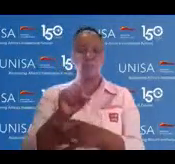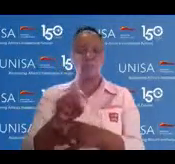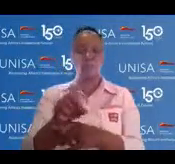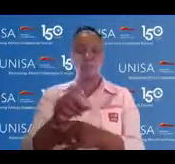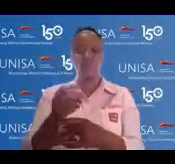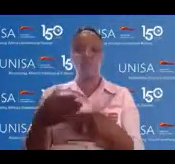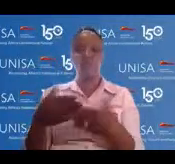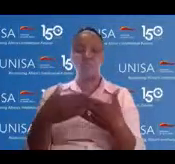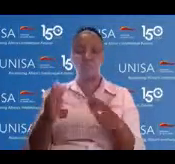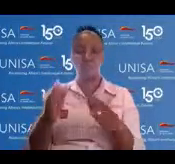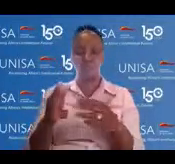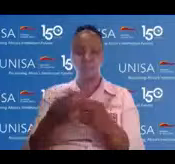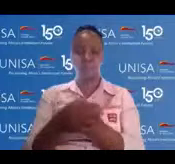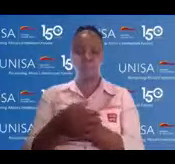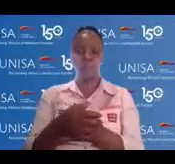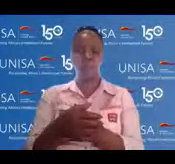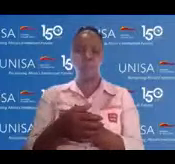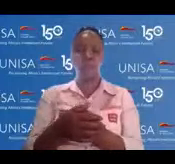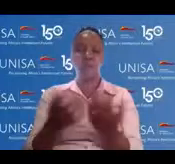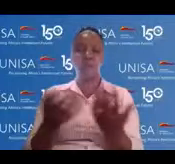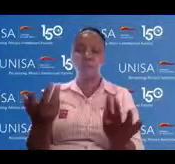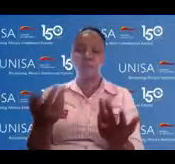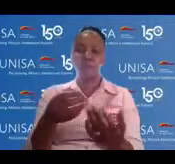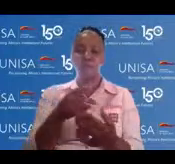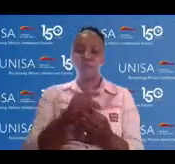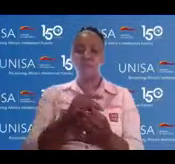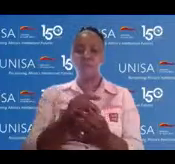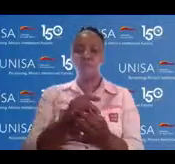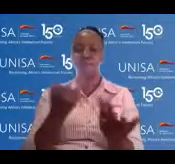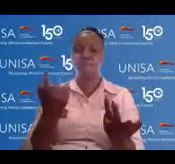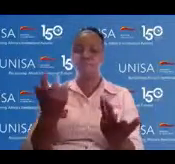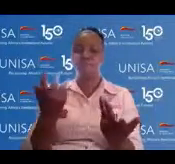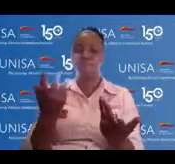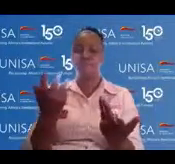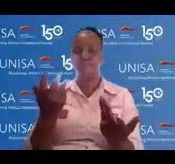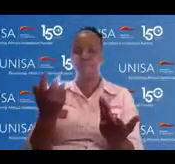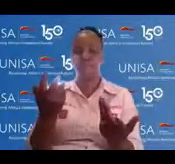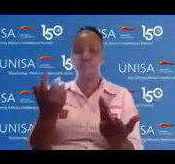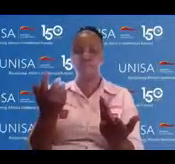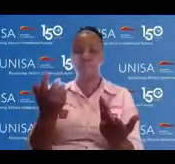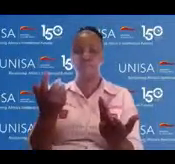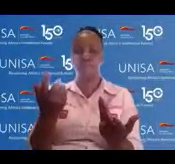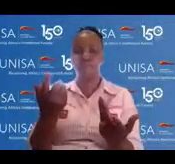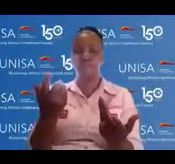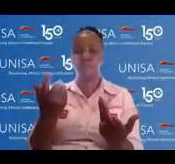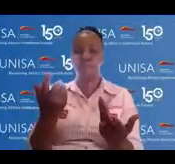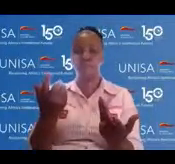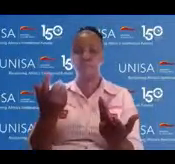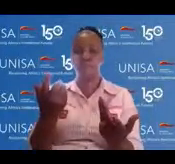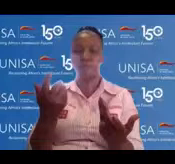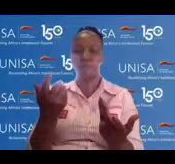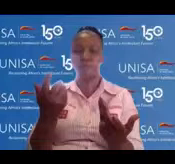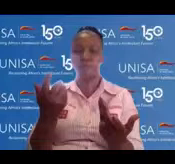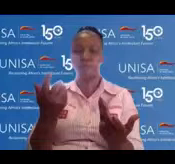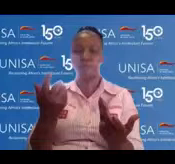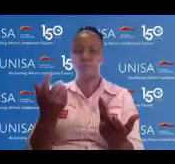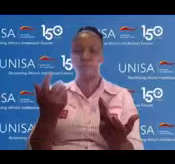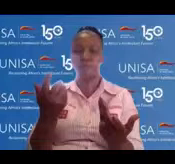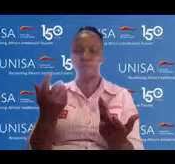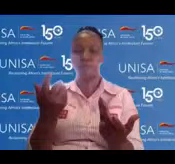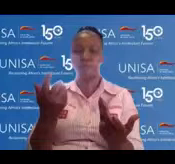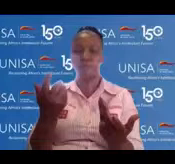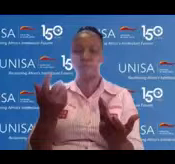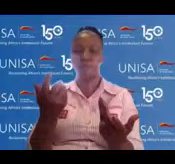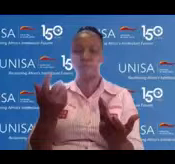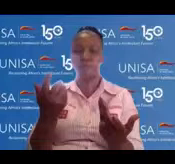generally, this will, basically all you do before 9 o'clock already, so that you know that you are ready.